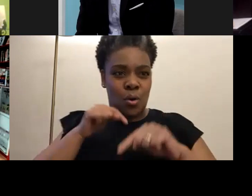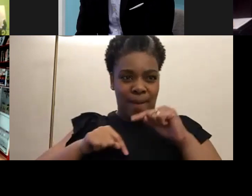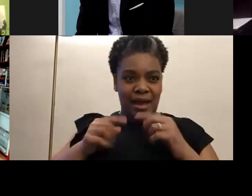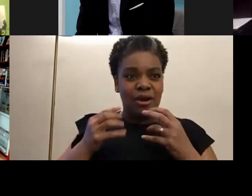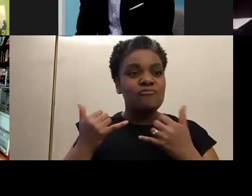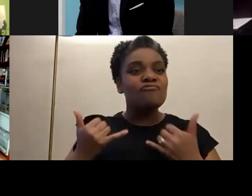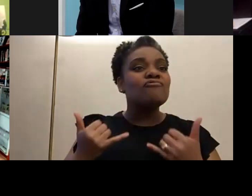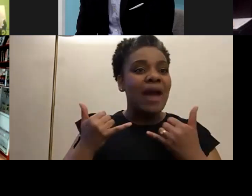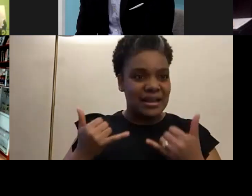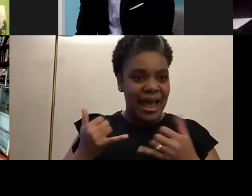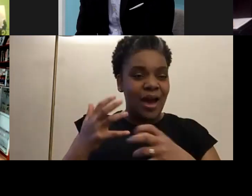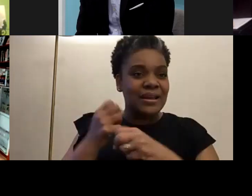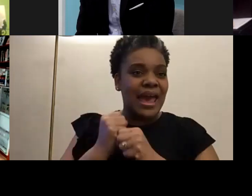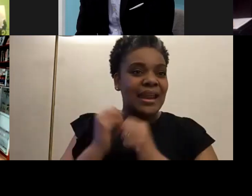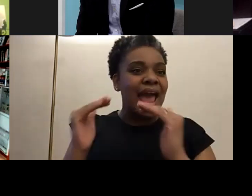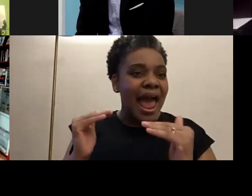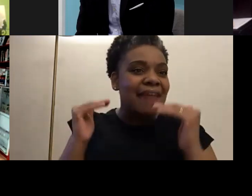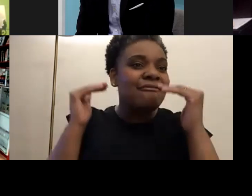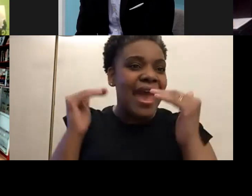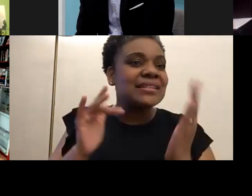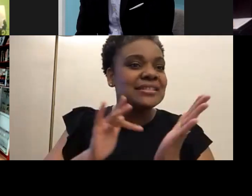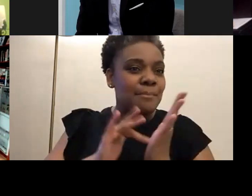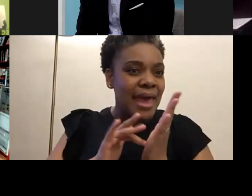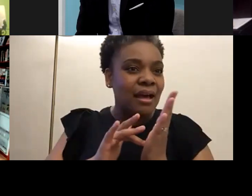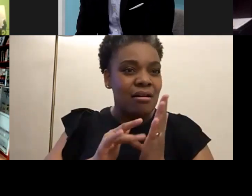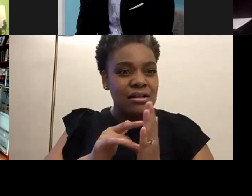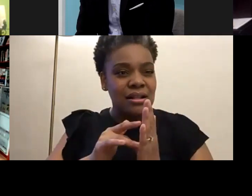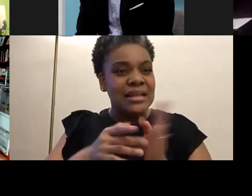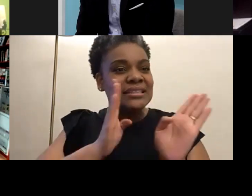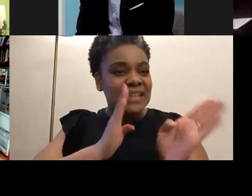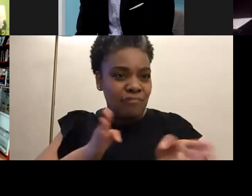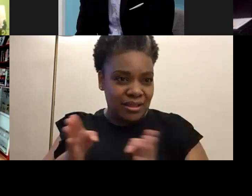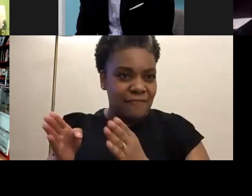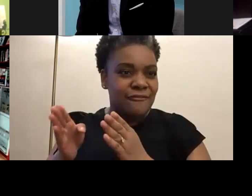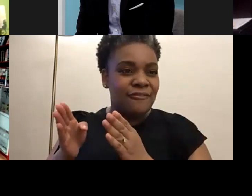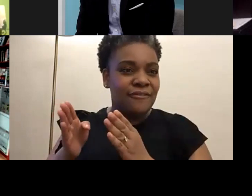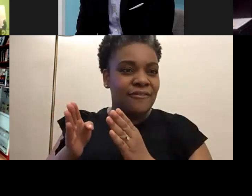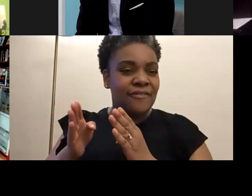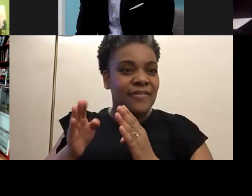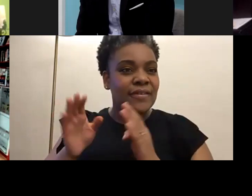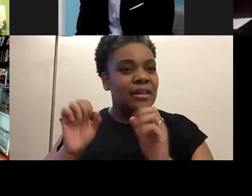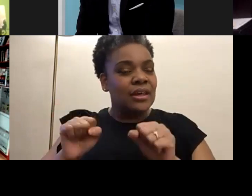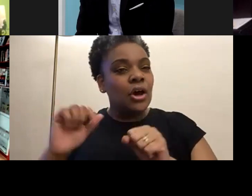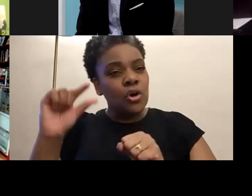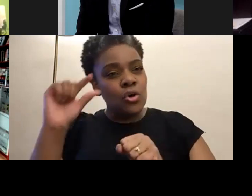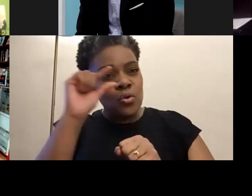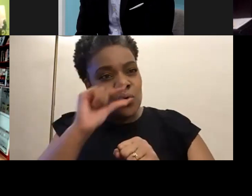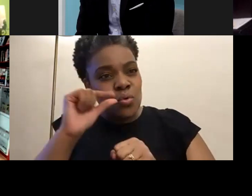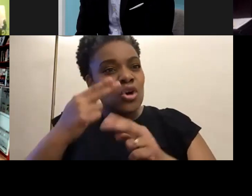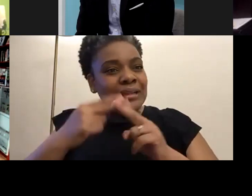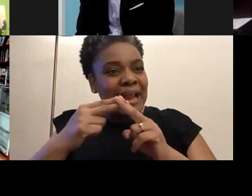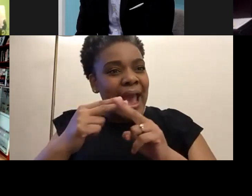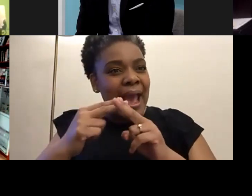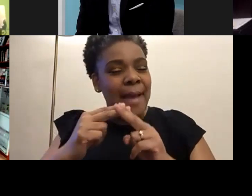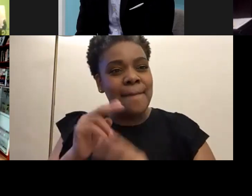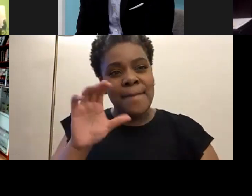what's called an advance directive. That's what my TED talk was about. If you want to learn more about it, I encourage you to look that up. You can just Google my name, Elizabeth Clayborne, and TEDx. It will come